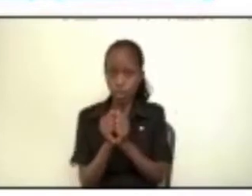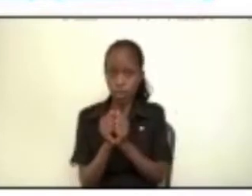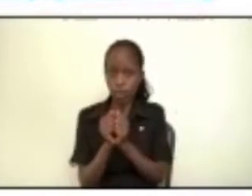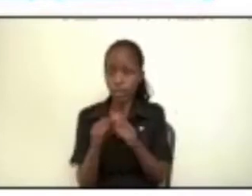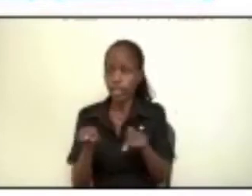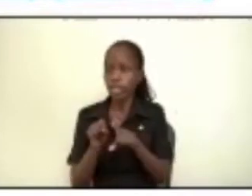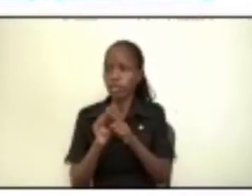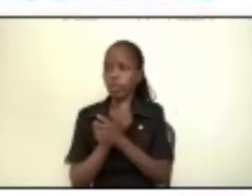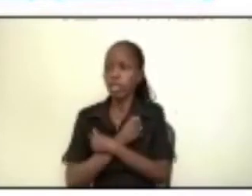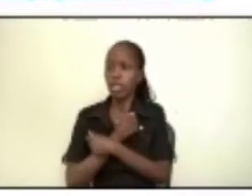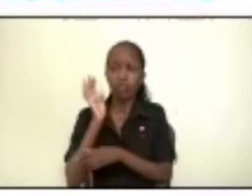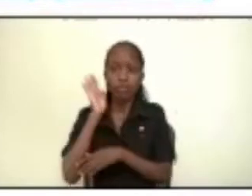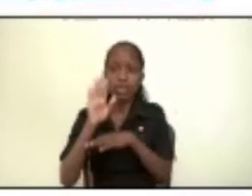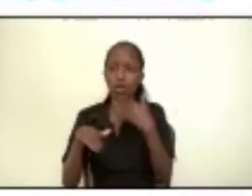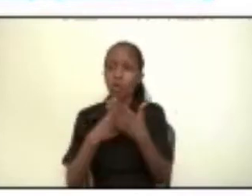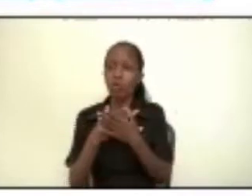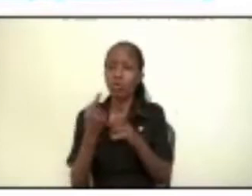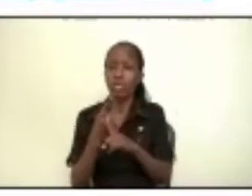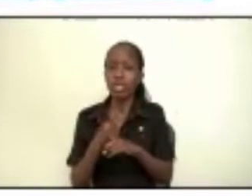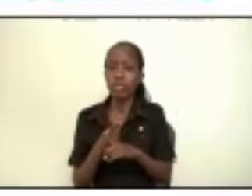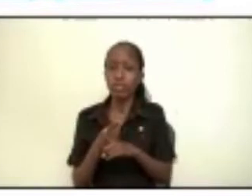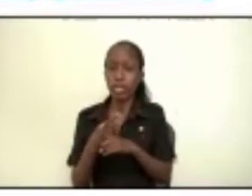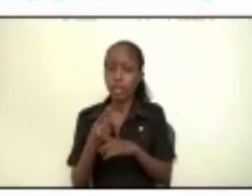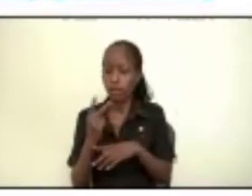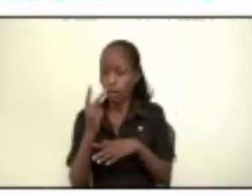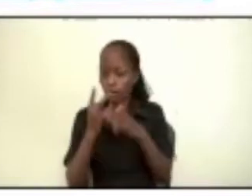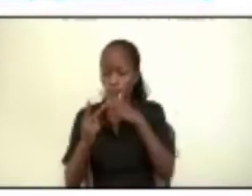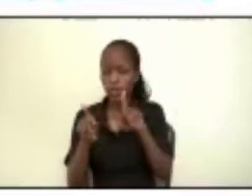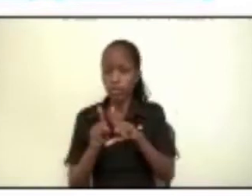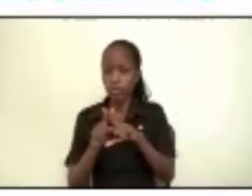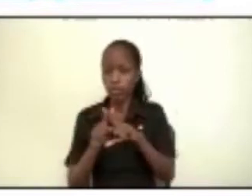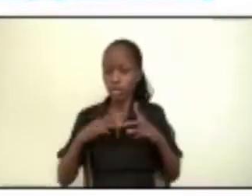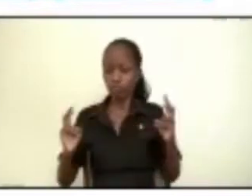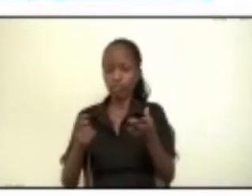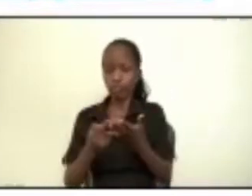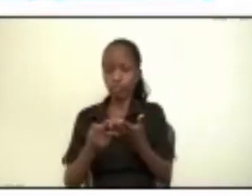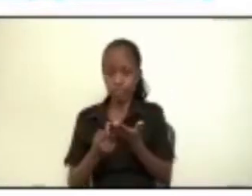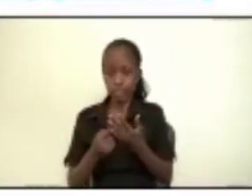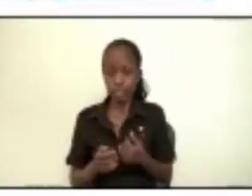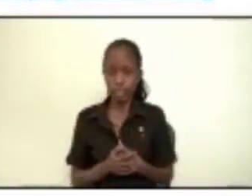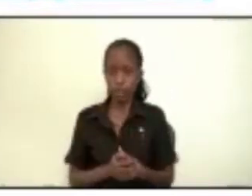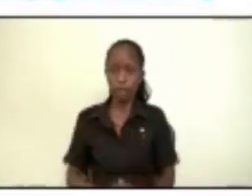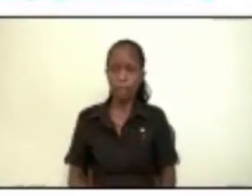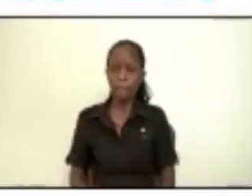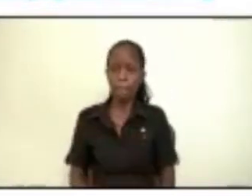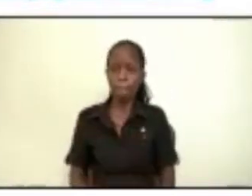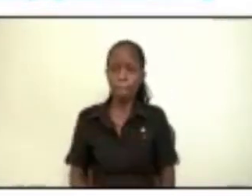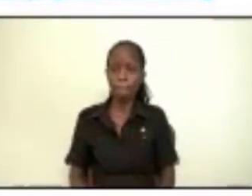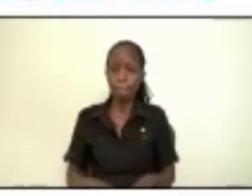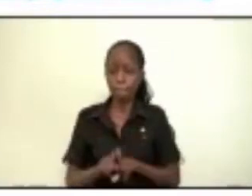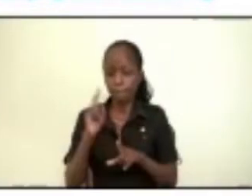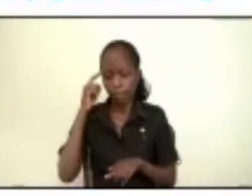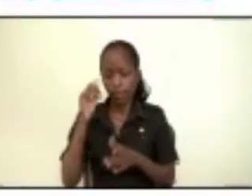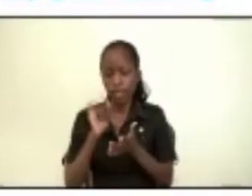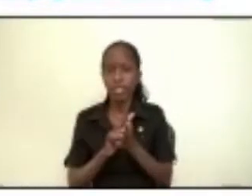to hear all your different views, and we also have a panel discussion after this. I'm sure my colleagues would be able to give their ideas. But I think it begins